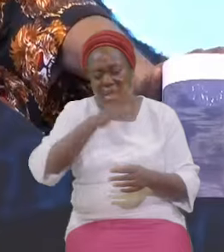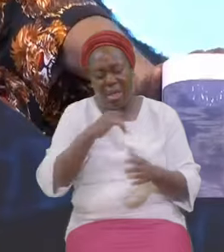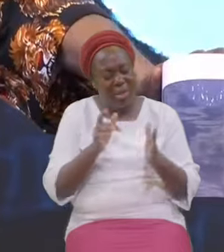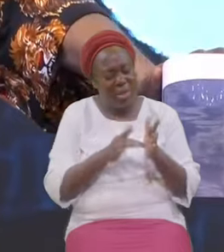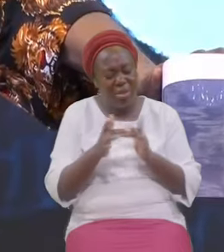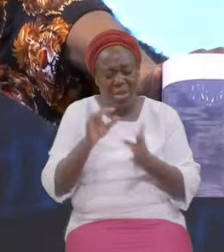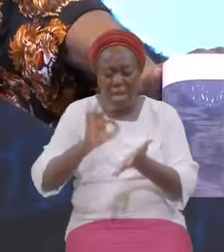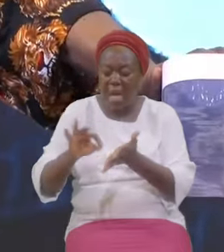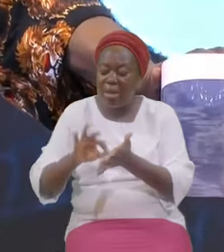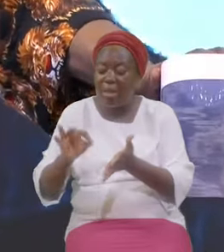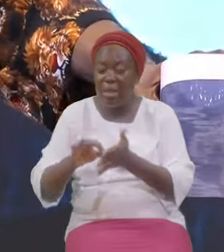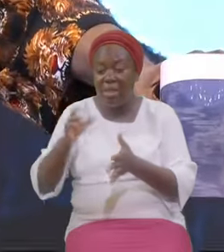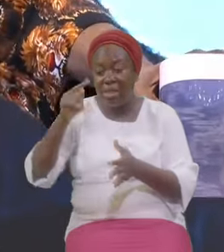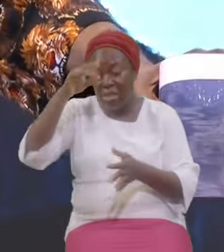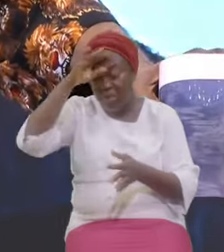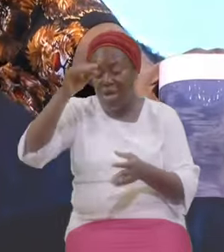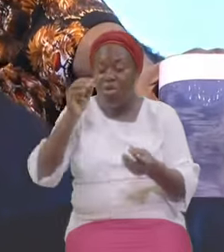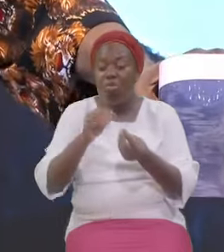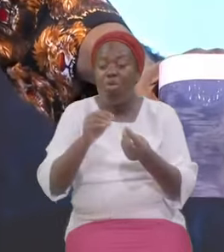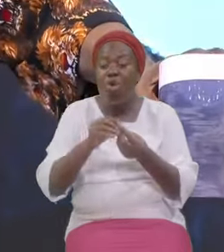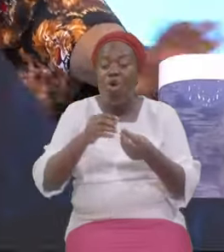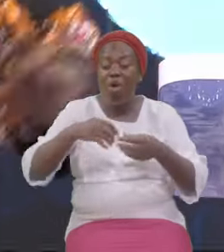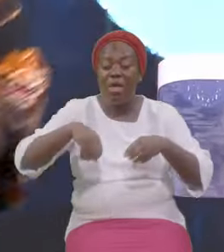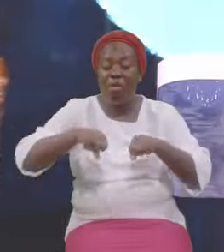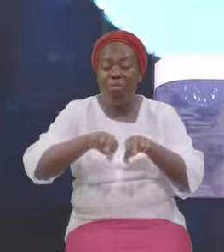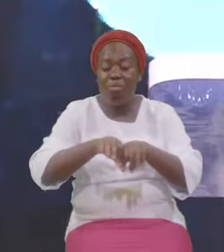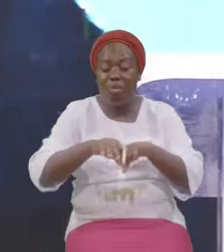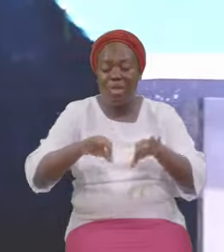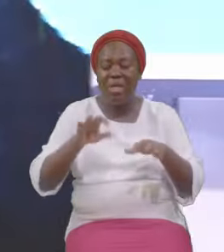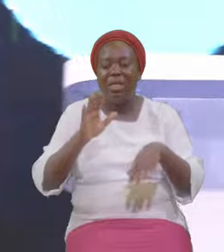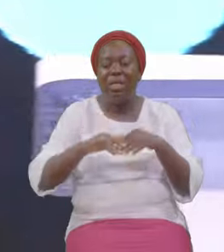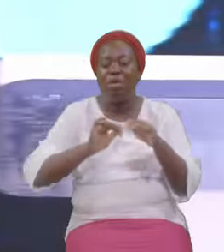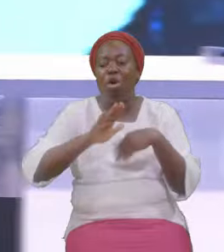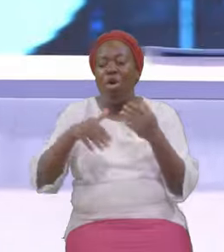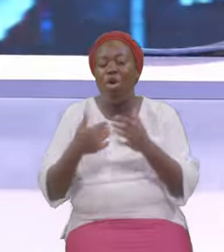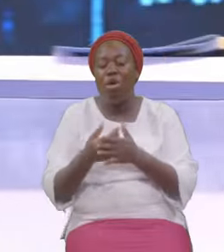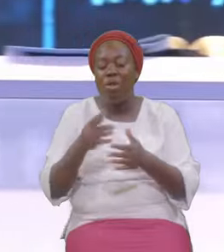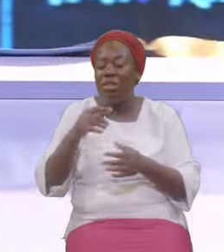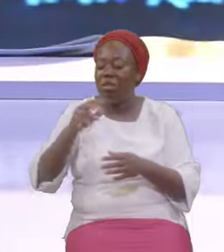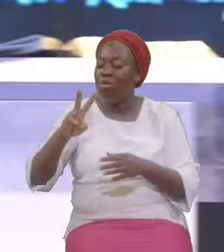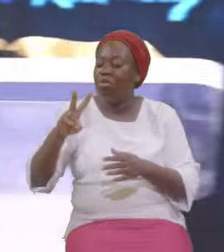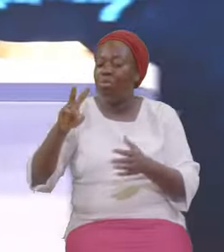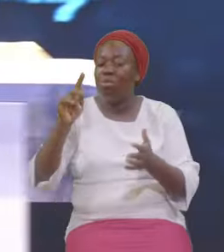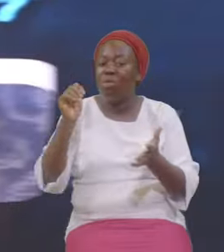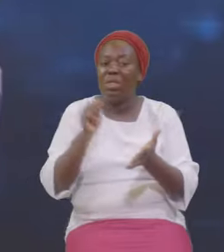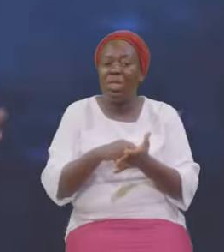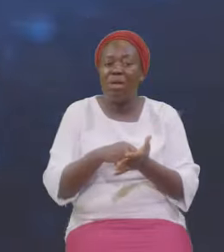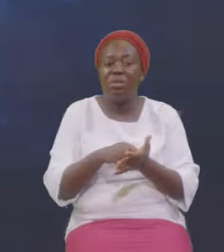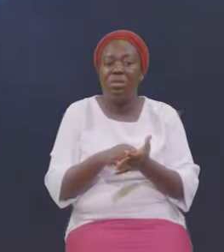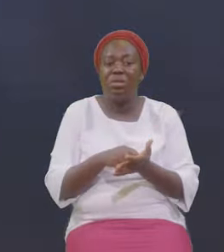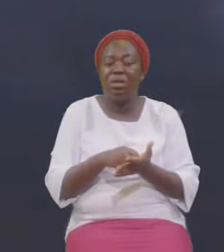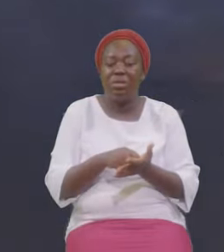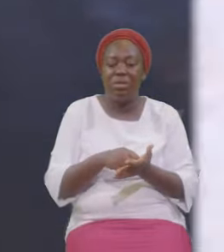more valuable than all the 2,000 pigs. So he allowed those ones to perish